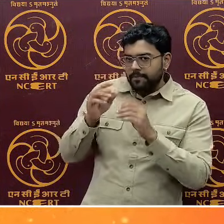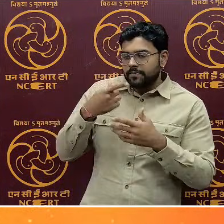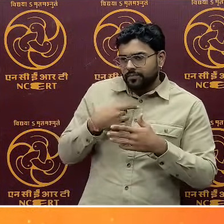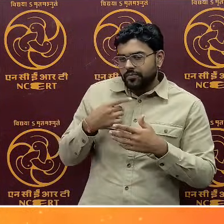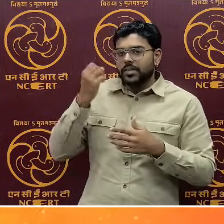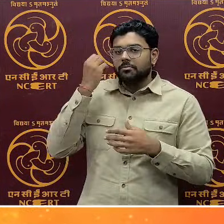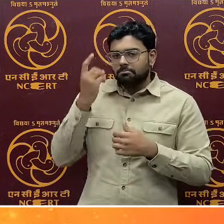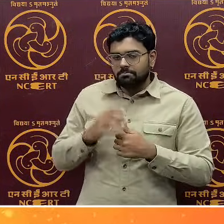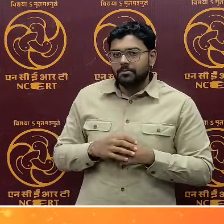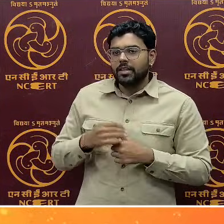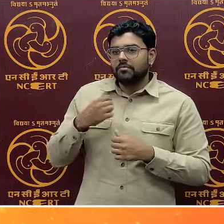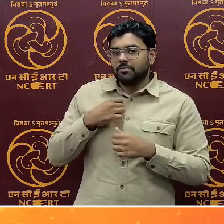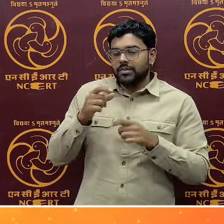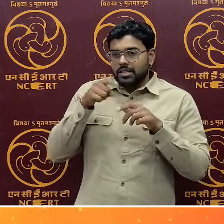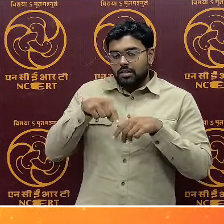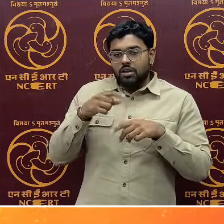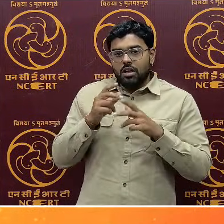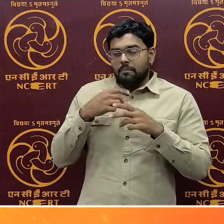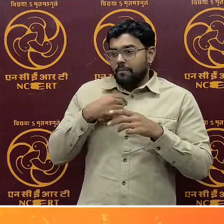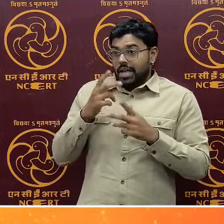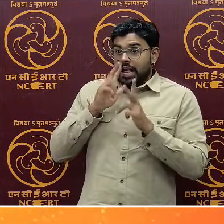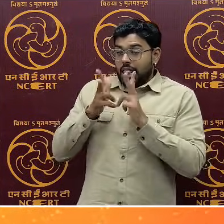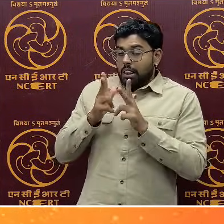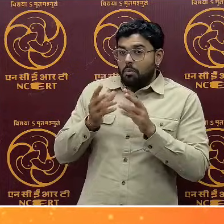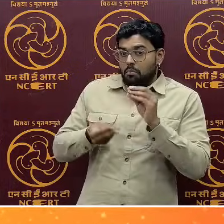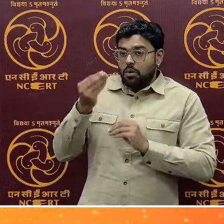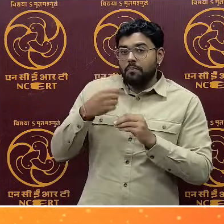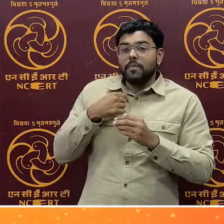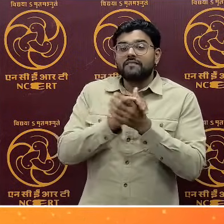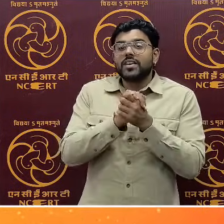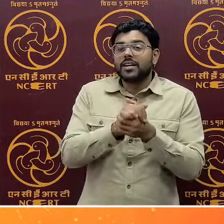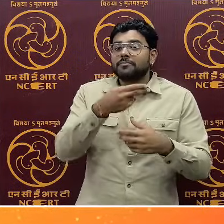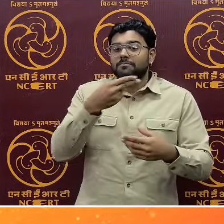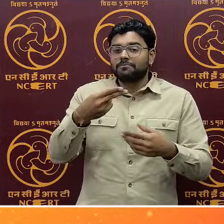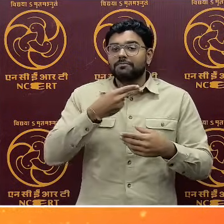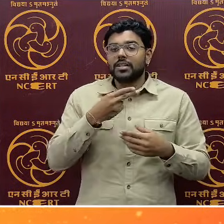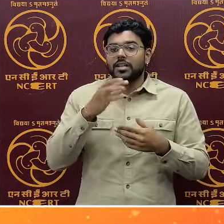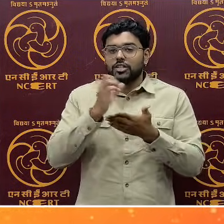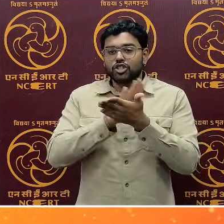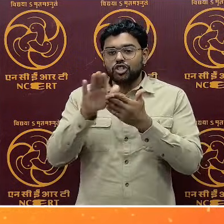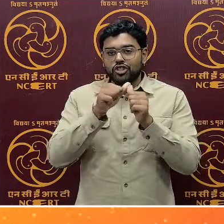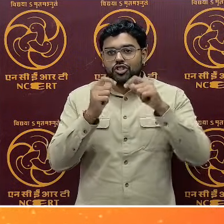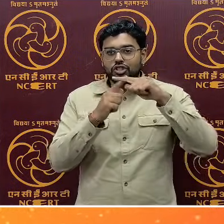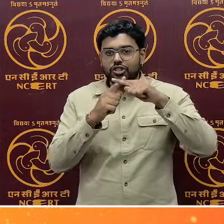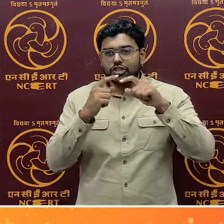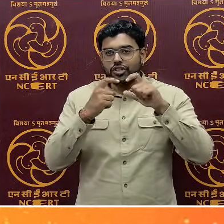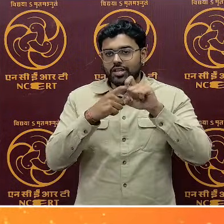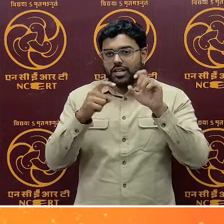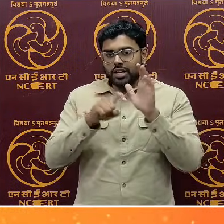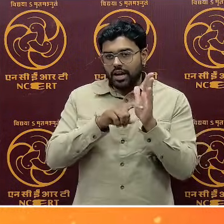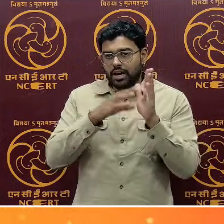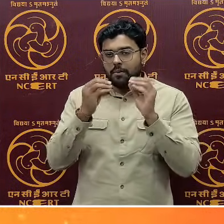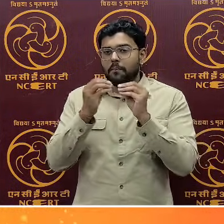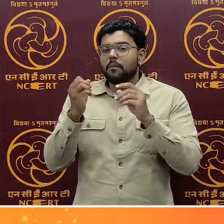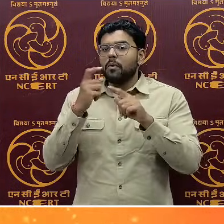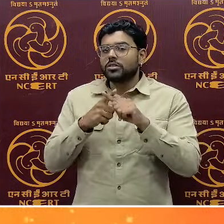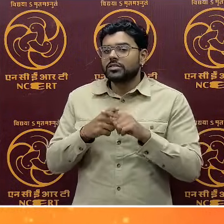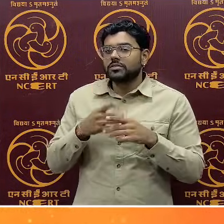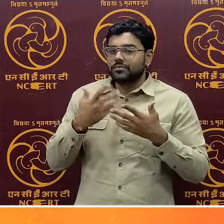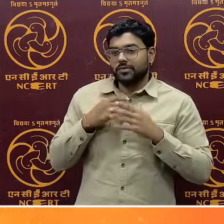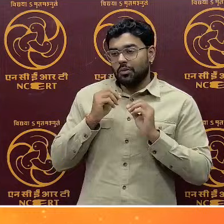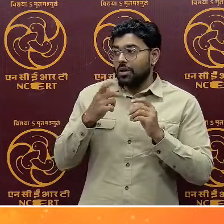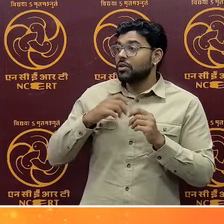encyclopedia means, because I talk a lot, my friends have nicknamed me as Chatterbox. Oh. So And what about your